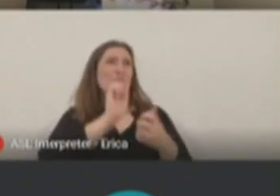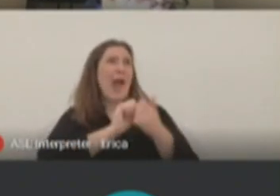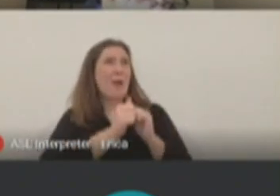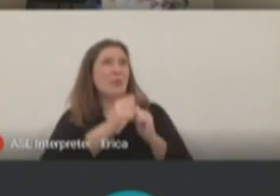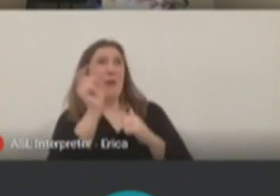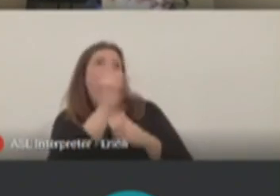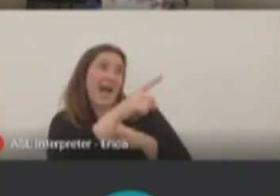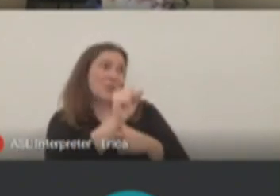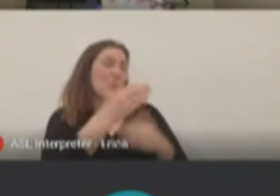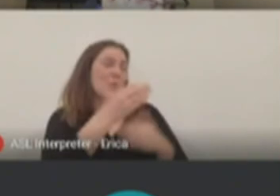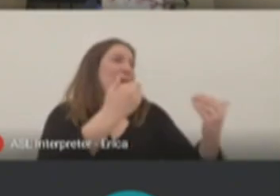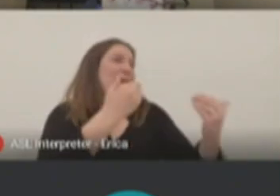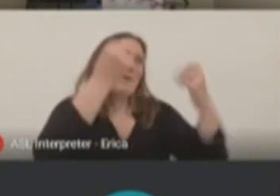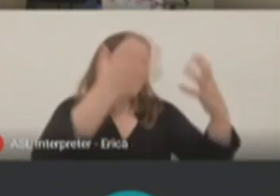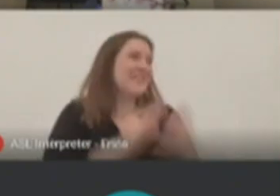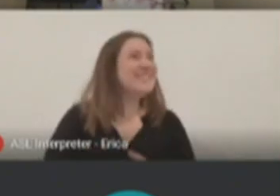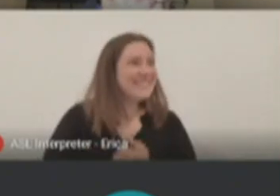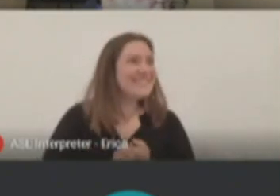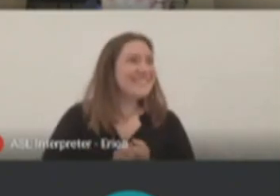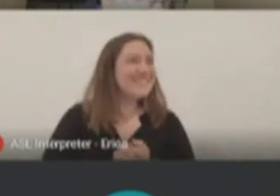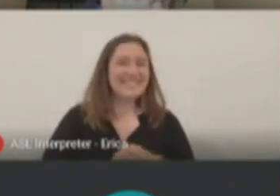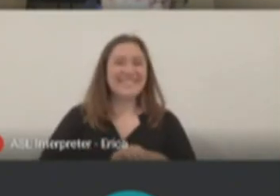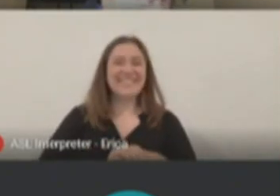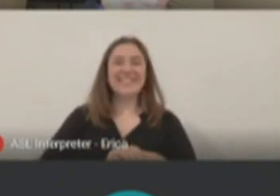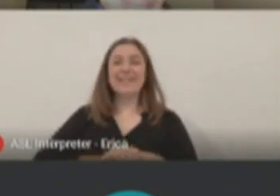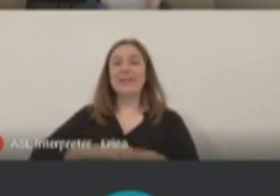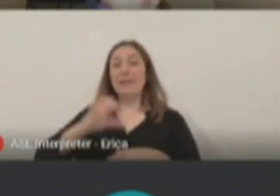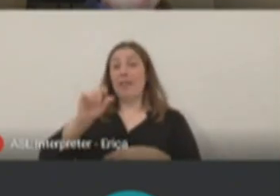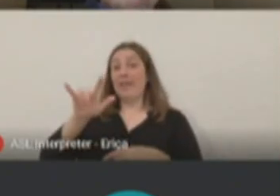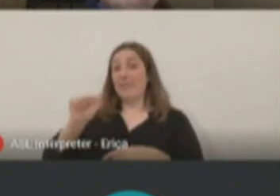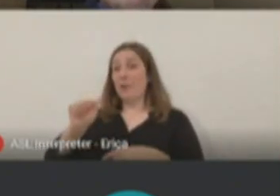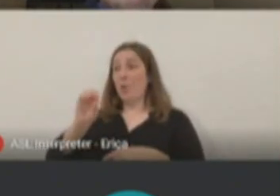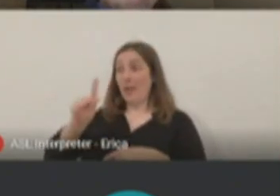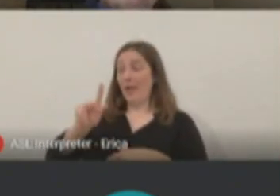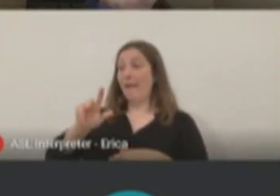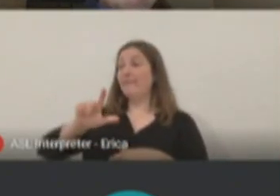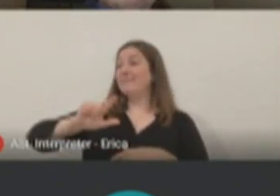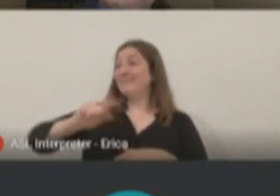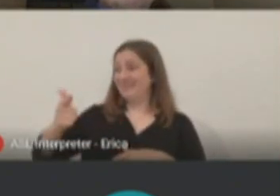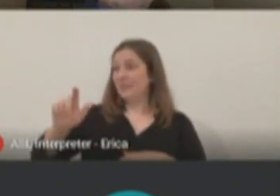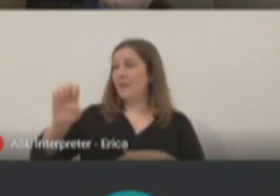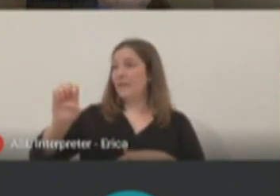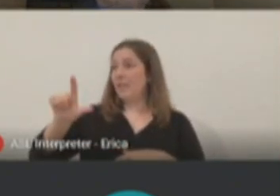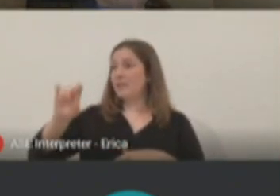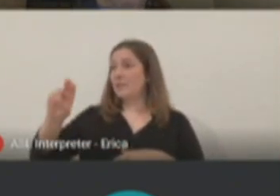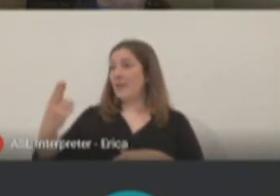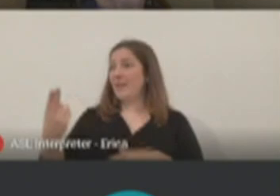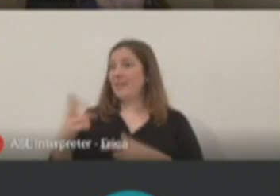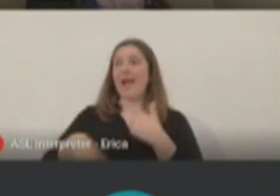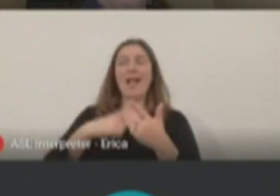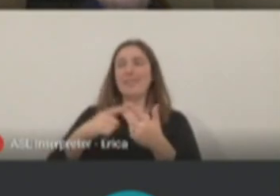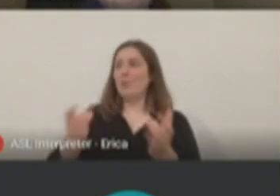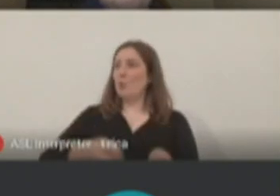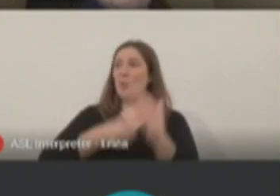thank you so much. Okay, Elizabeth, and then we have to move